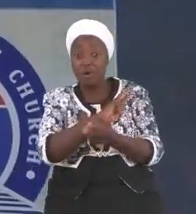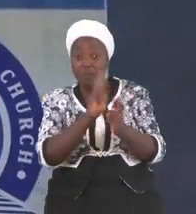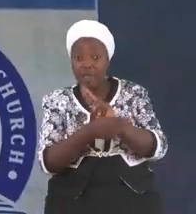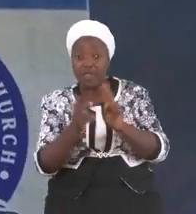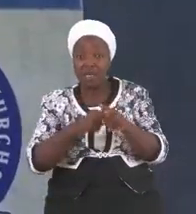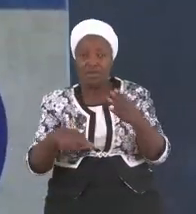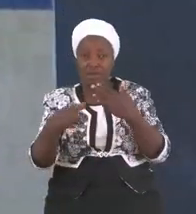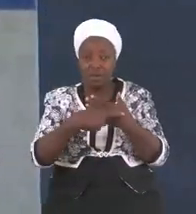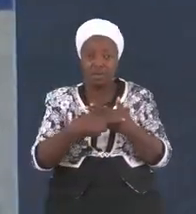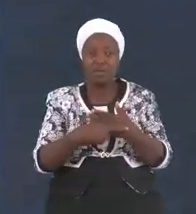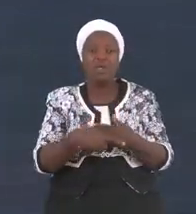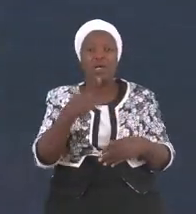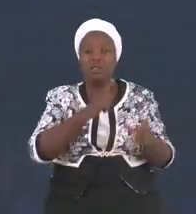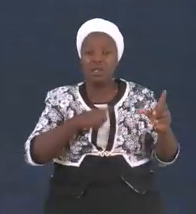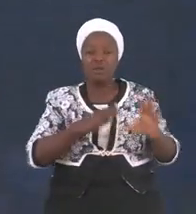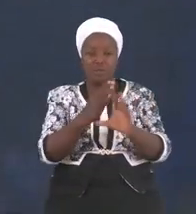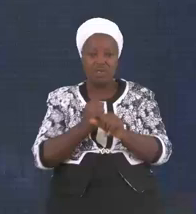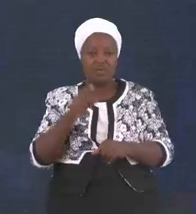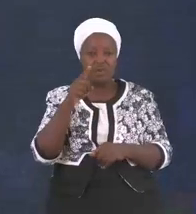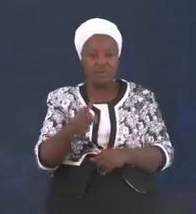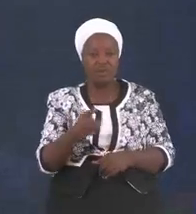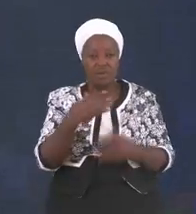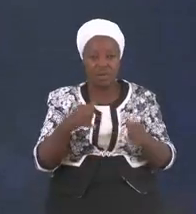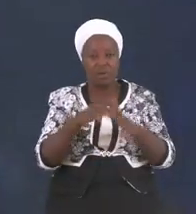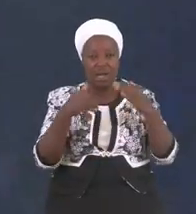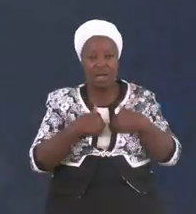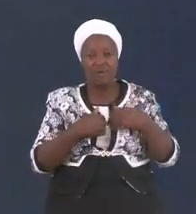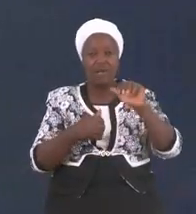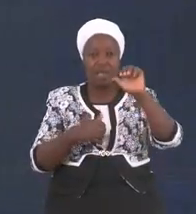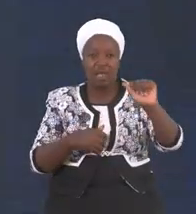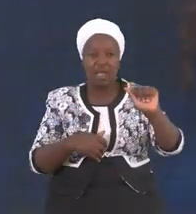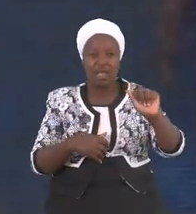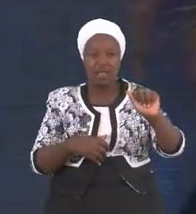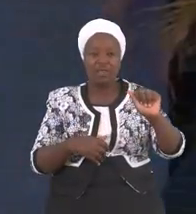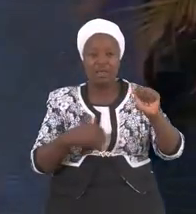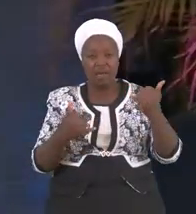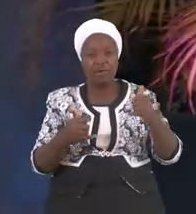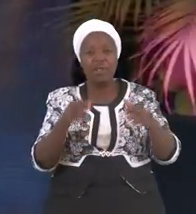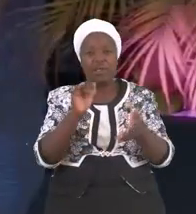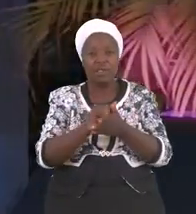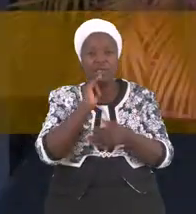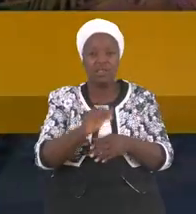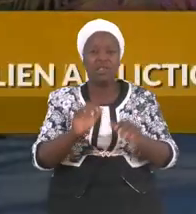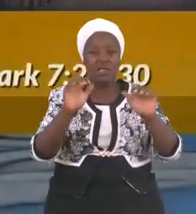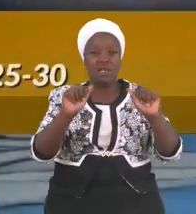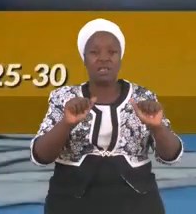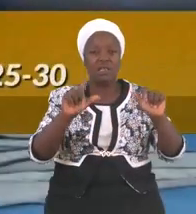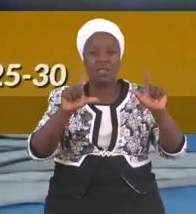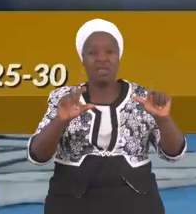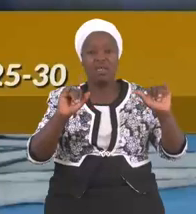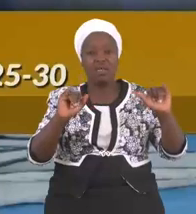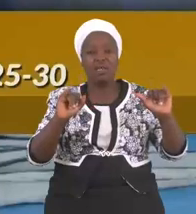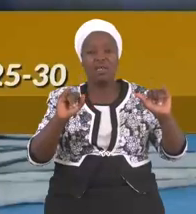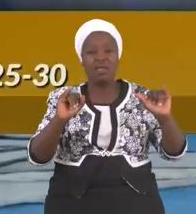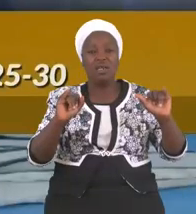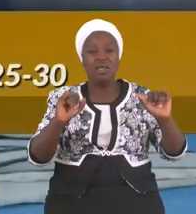you. And then we have a now, and that is alien afflictions alleviated.